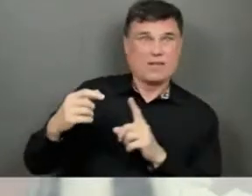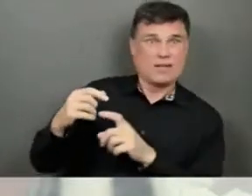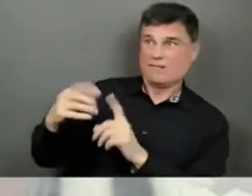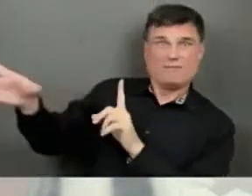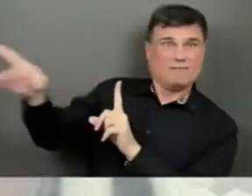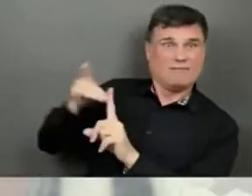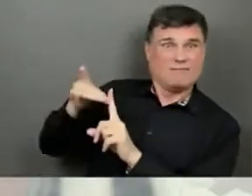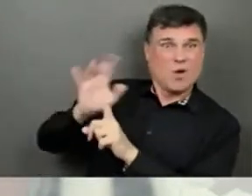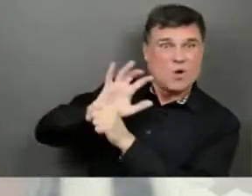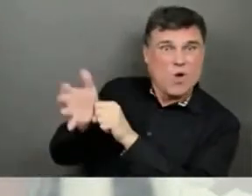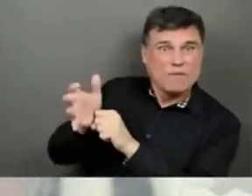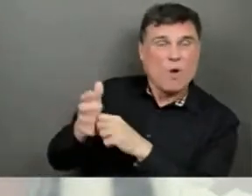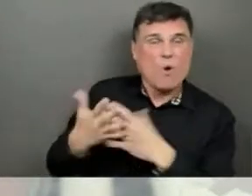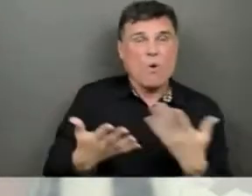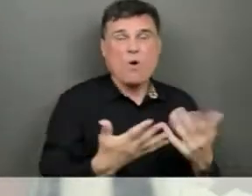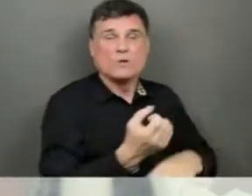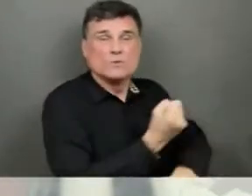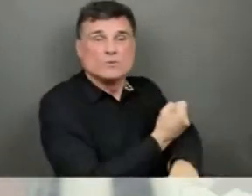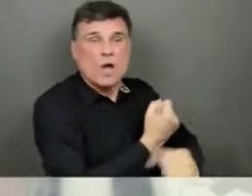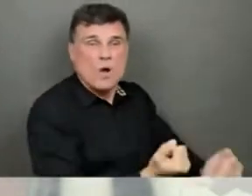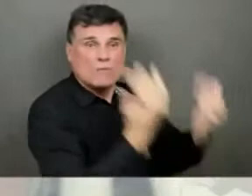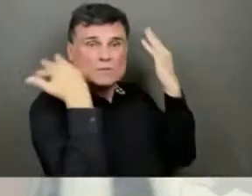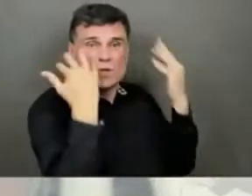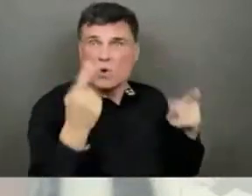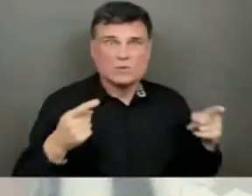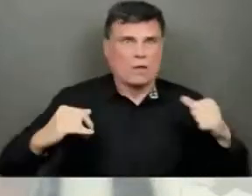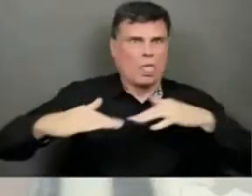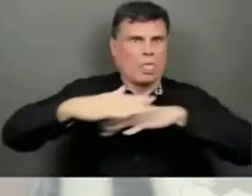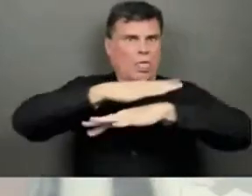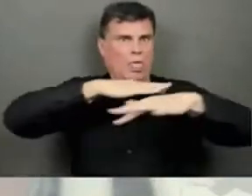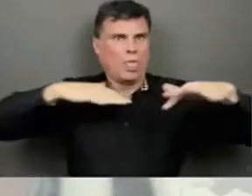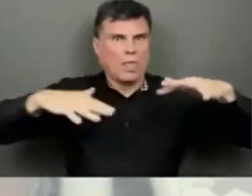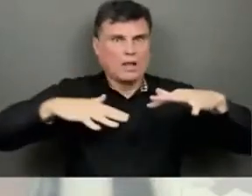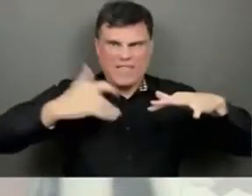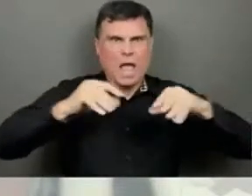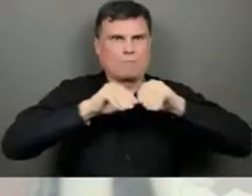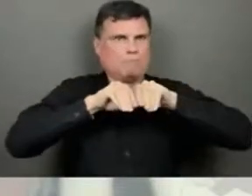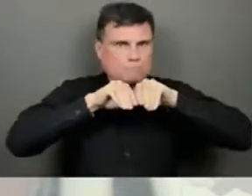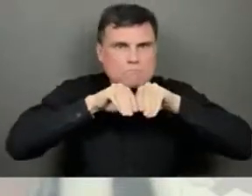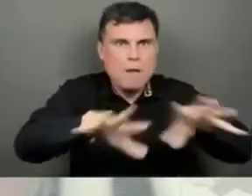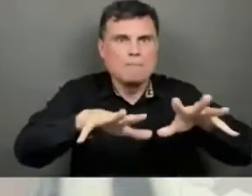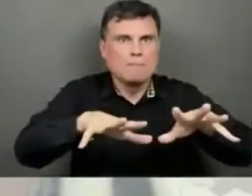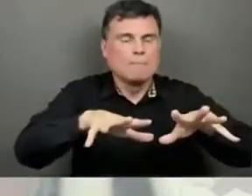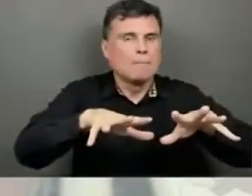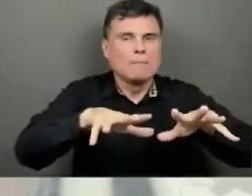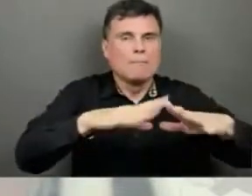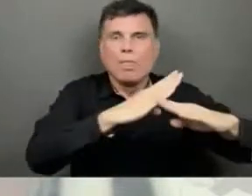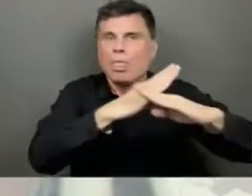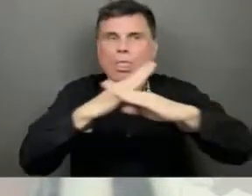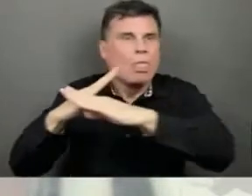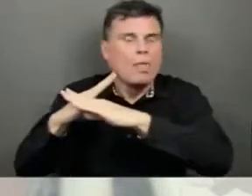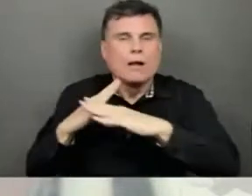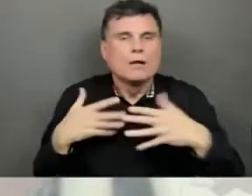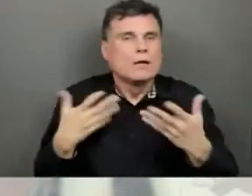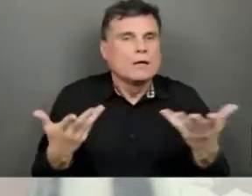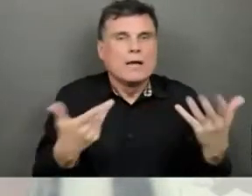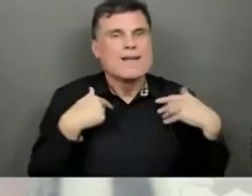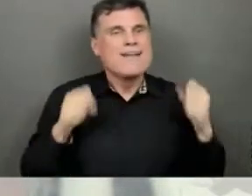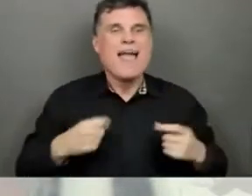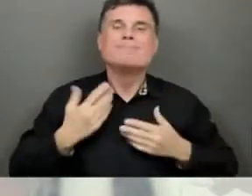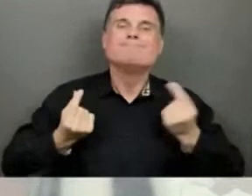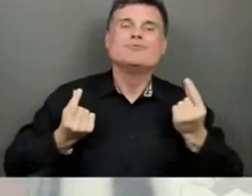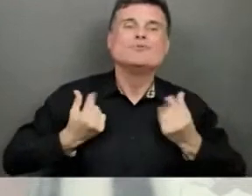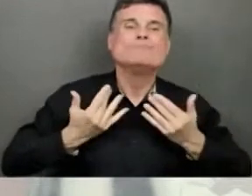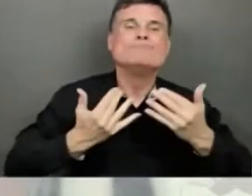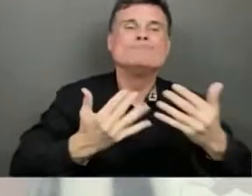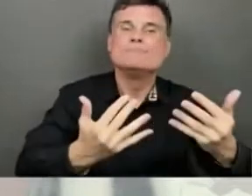that they were unable to do. But it's also a time to recognize all of the things that were done together by